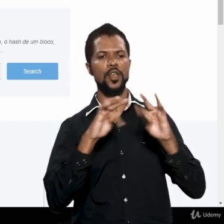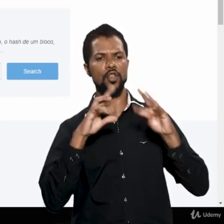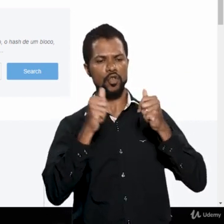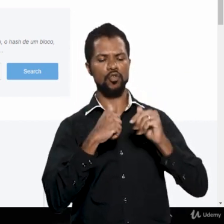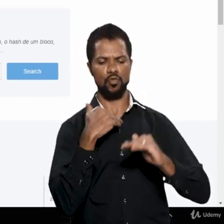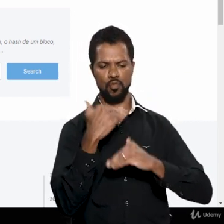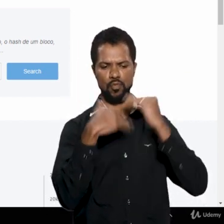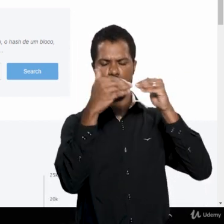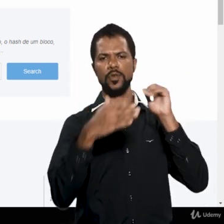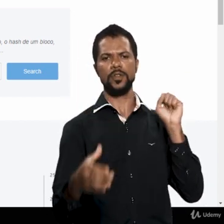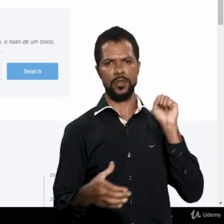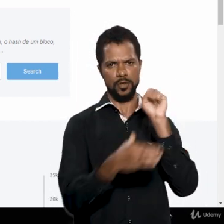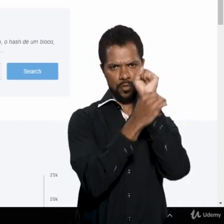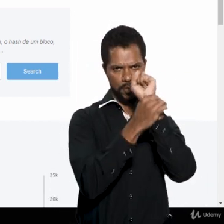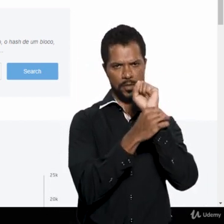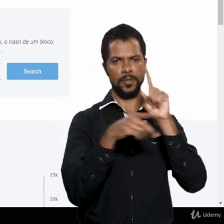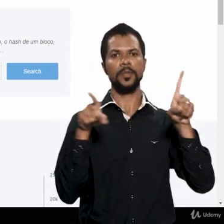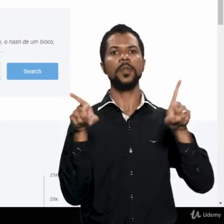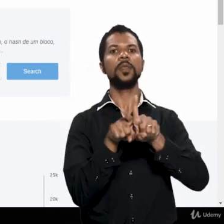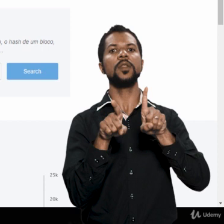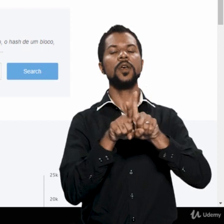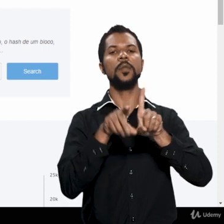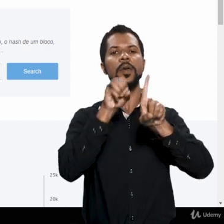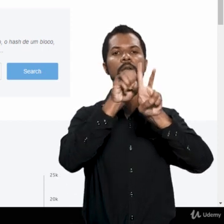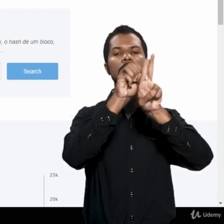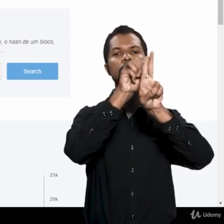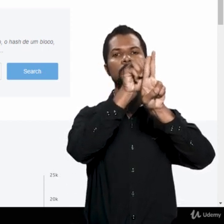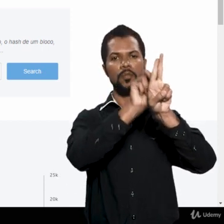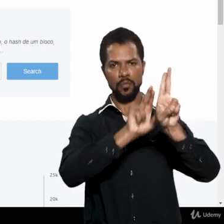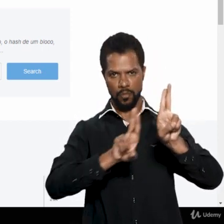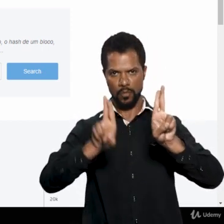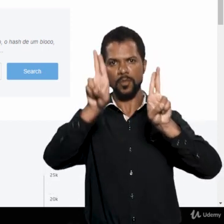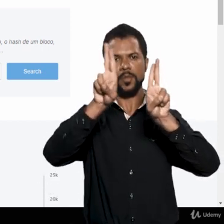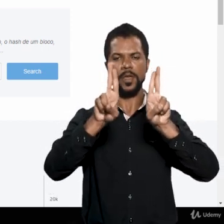go to our login. Okay,